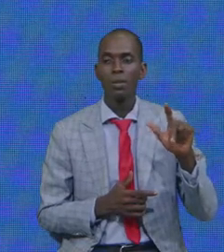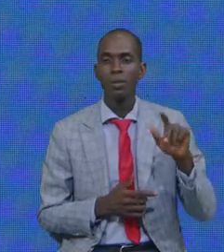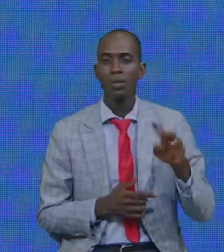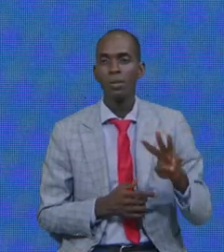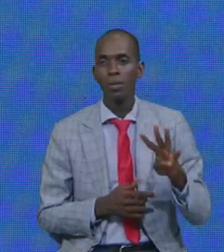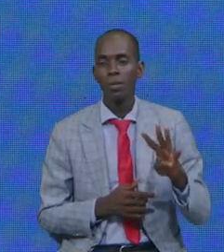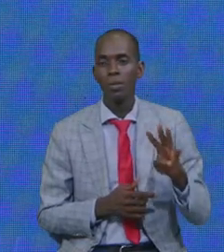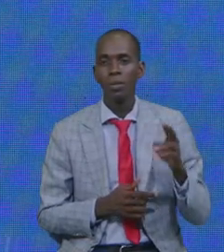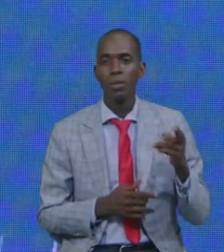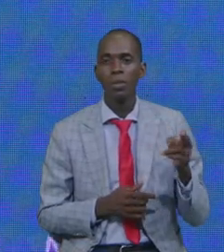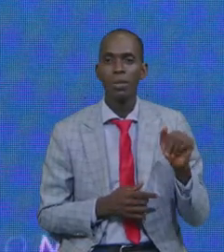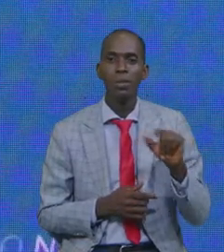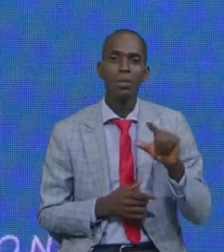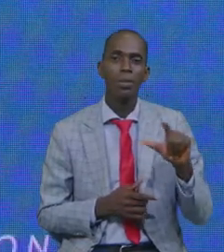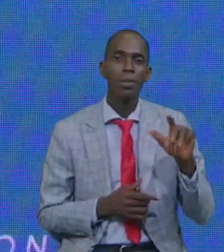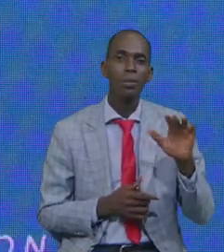Five.